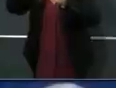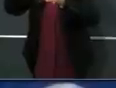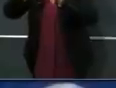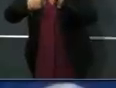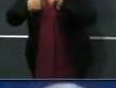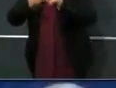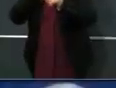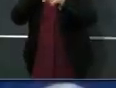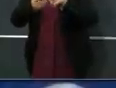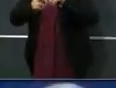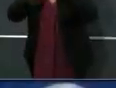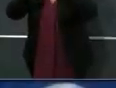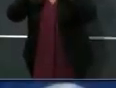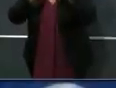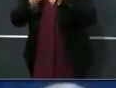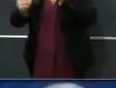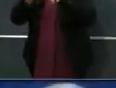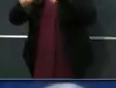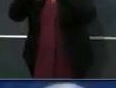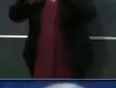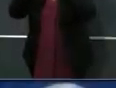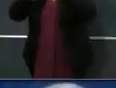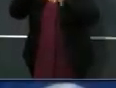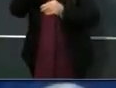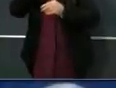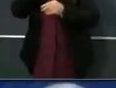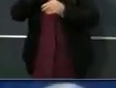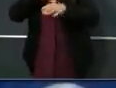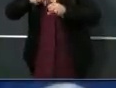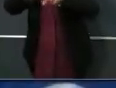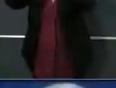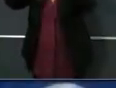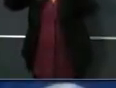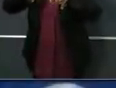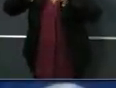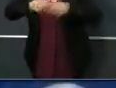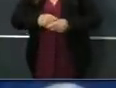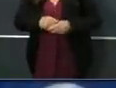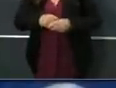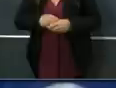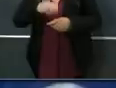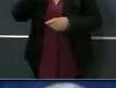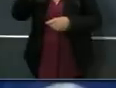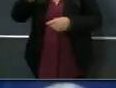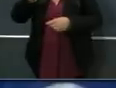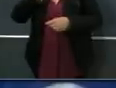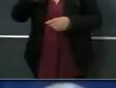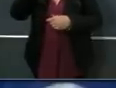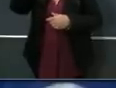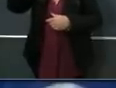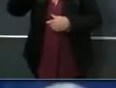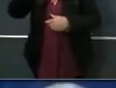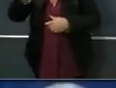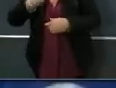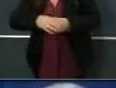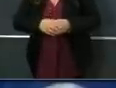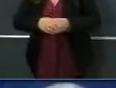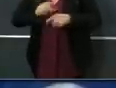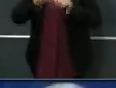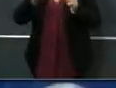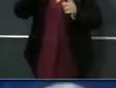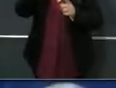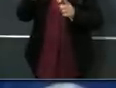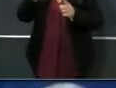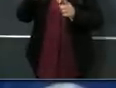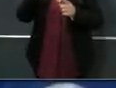by multiples in May and June. We'll be updating you on Wednesday. Again, it's part of the 6